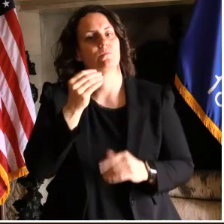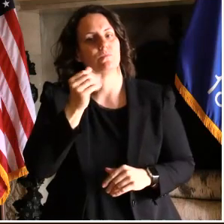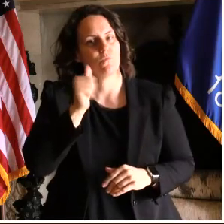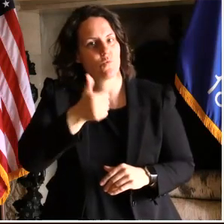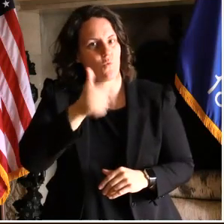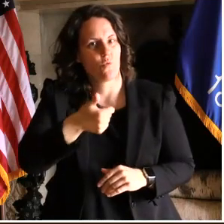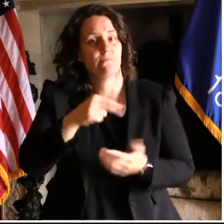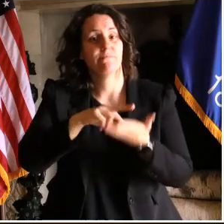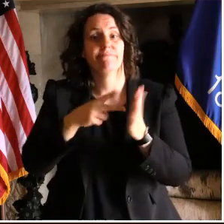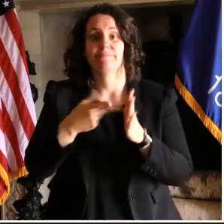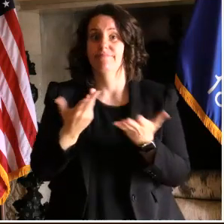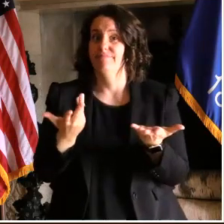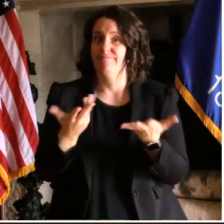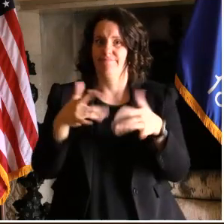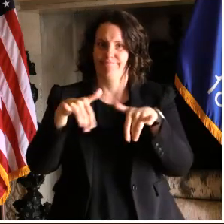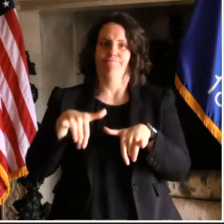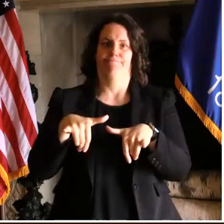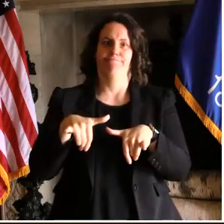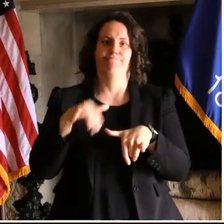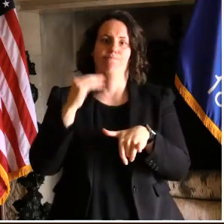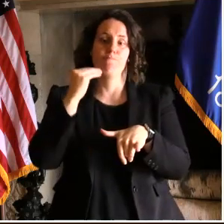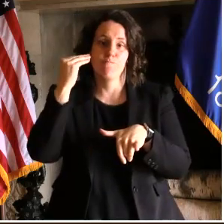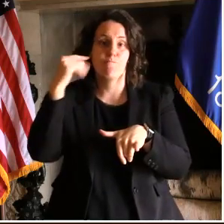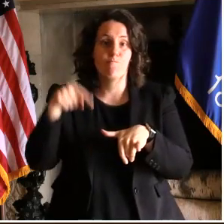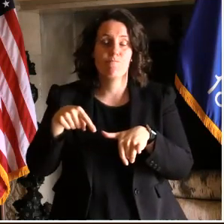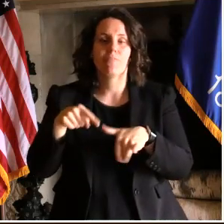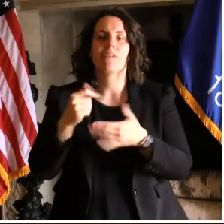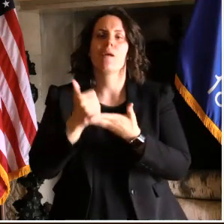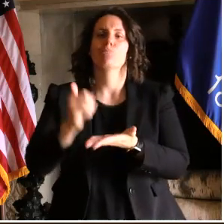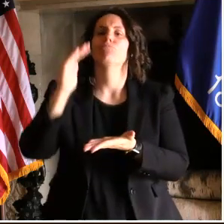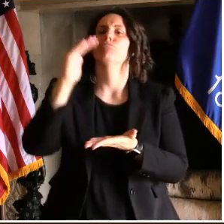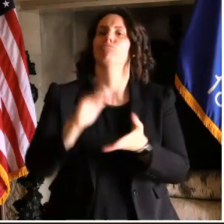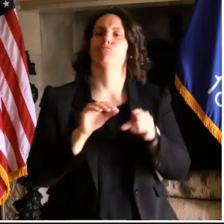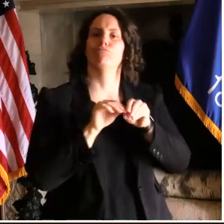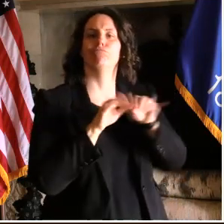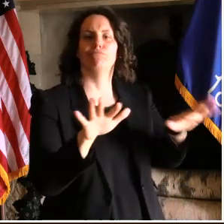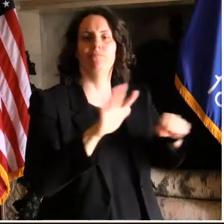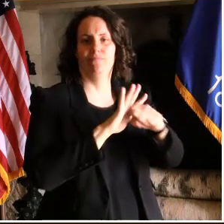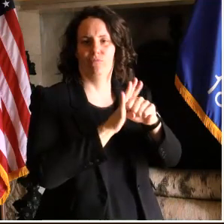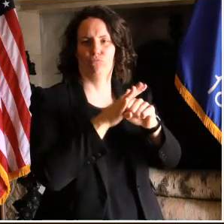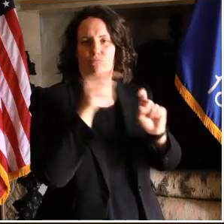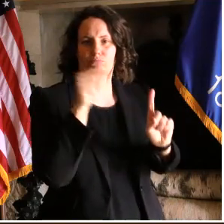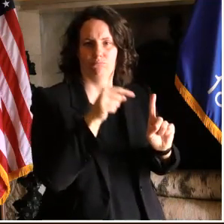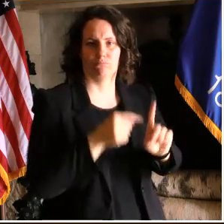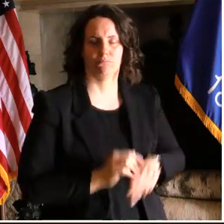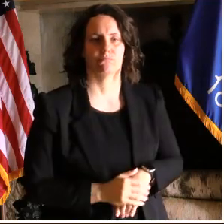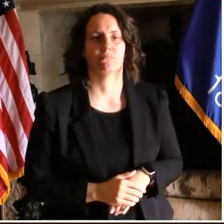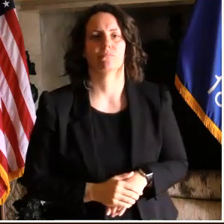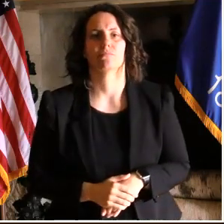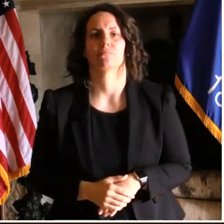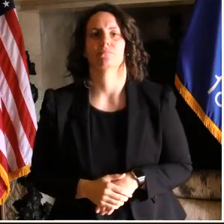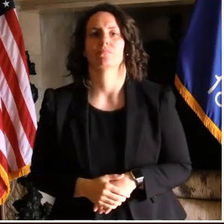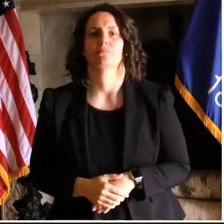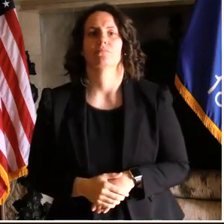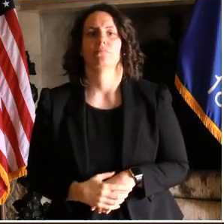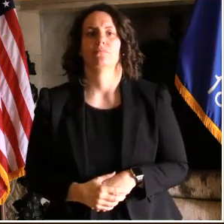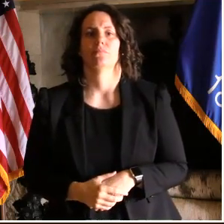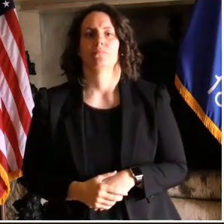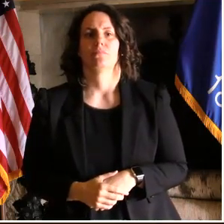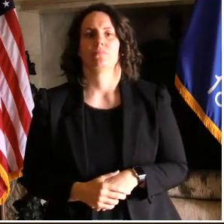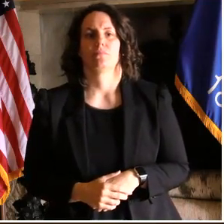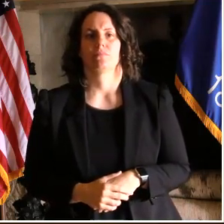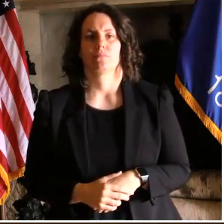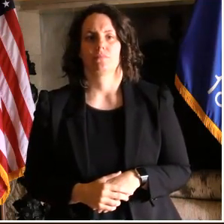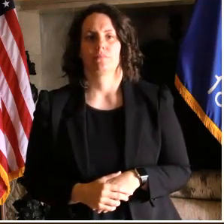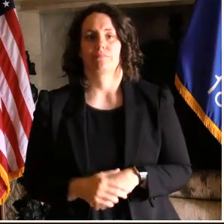of COVID-19, we've had to listen and daily, by minute, to